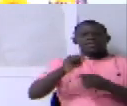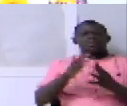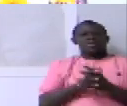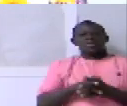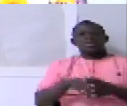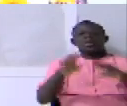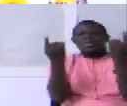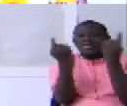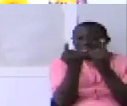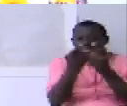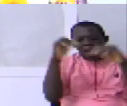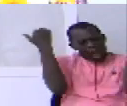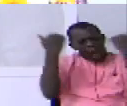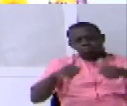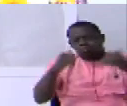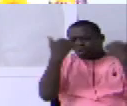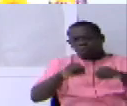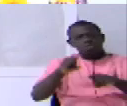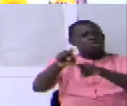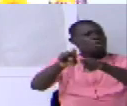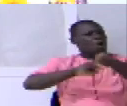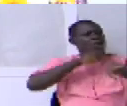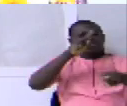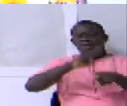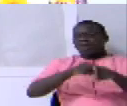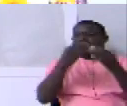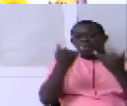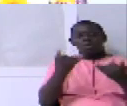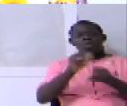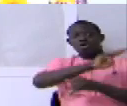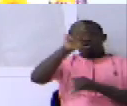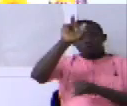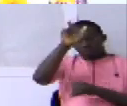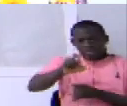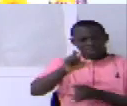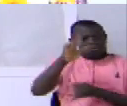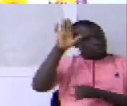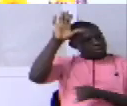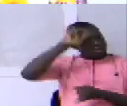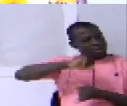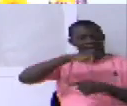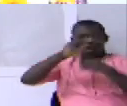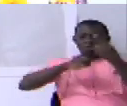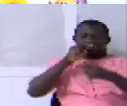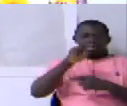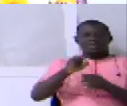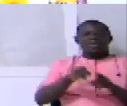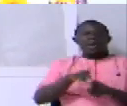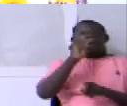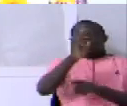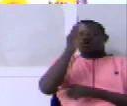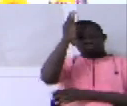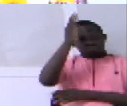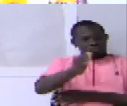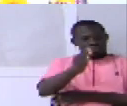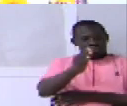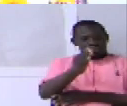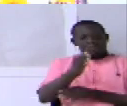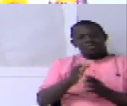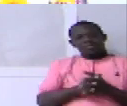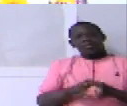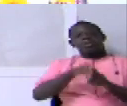These things have been happening for long. And nobody knows about them. But truth